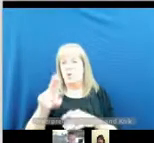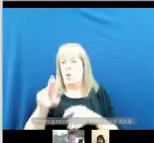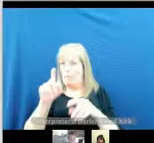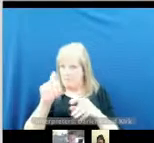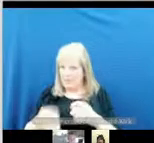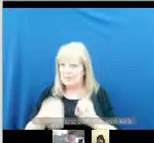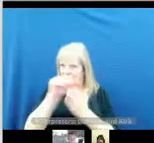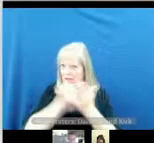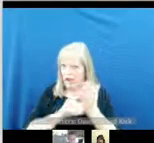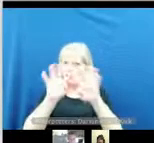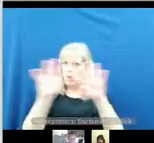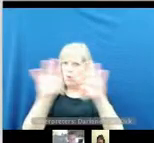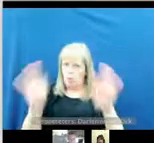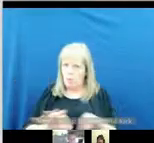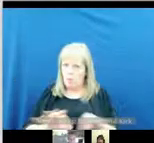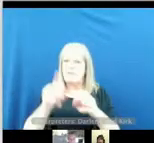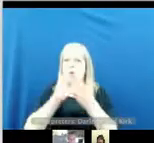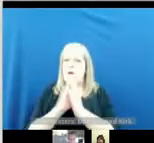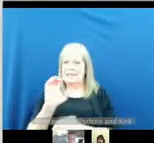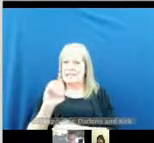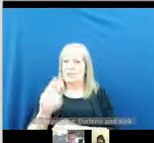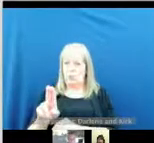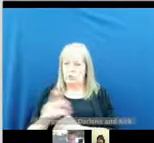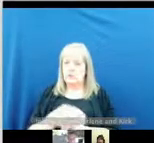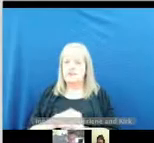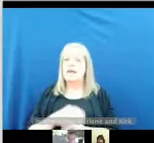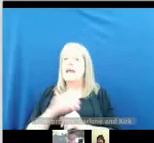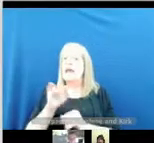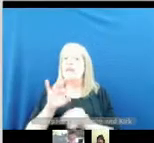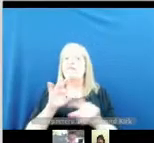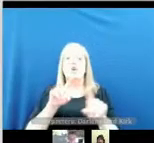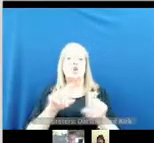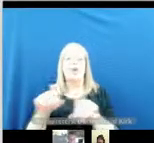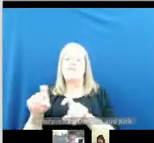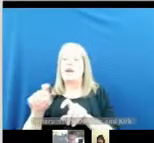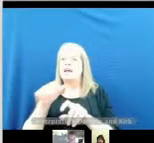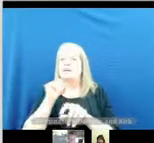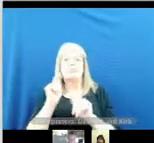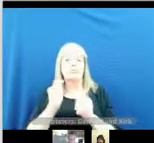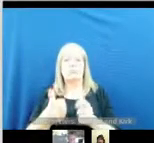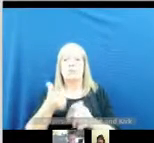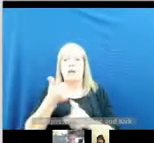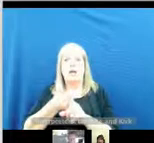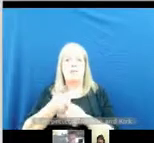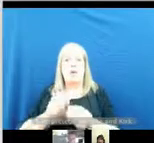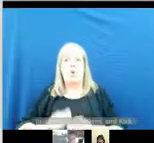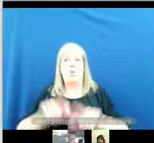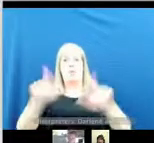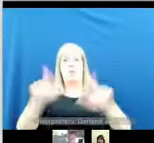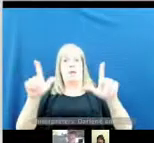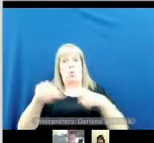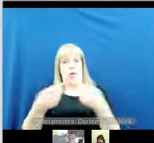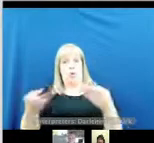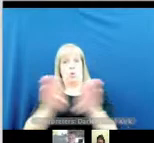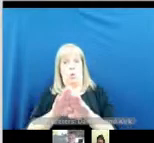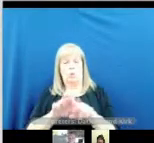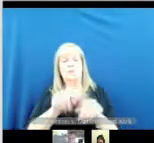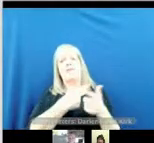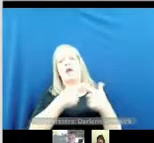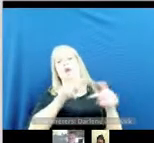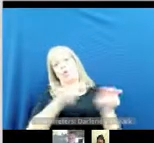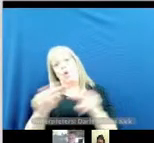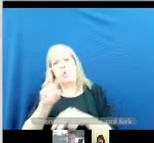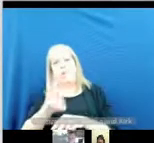CEUs. If the survey doesn't automatically open once you close out, go to the web page for the webinar that was provided in